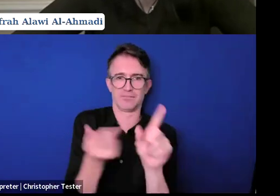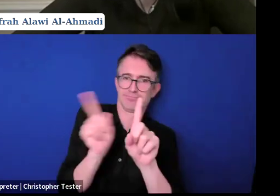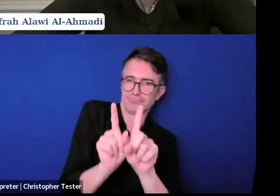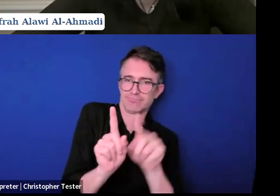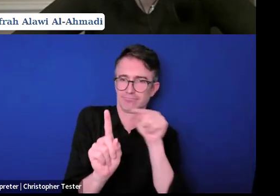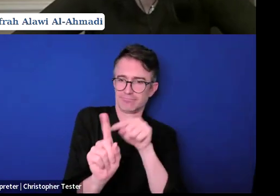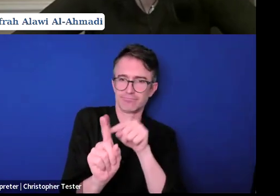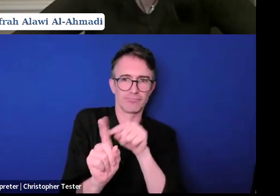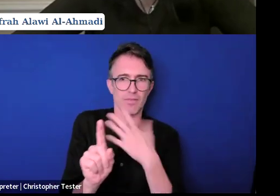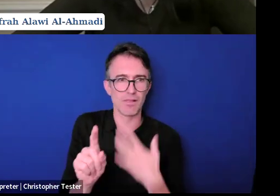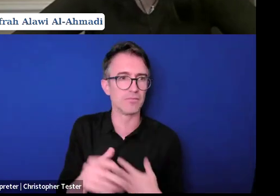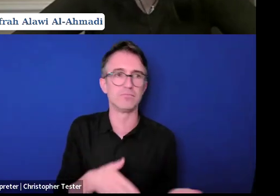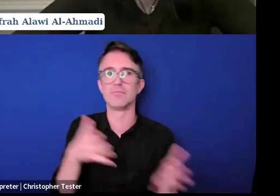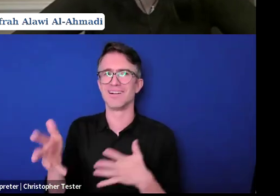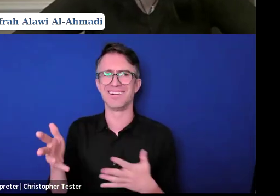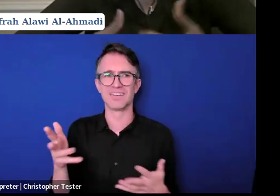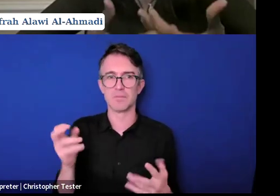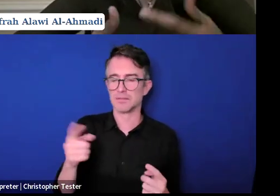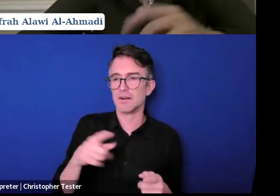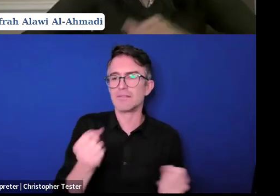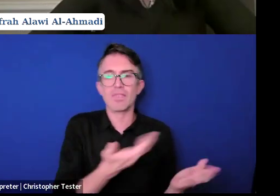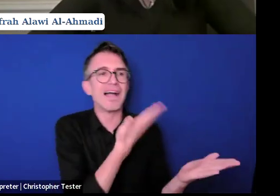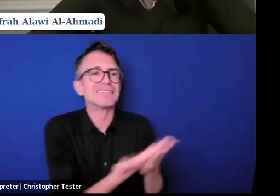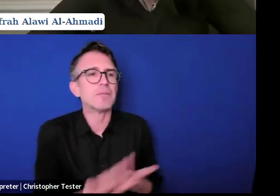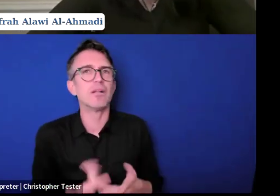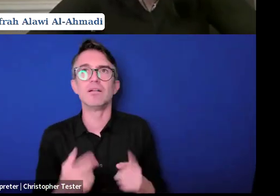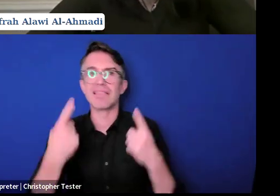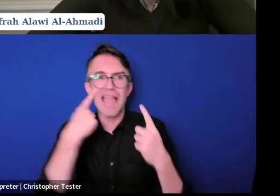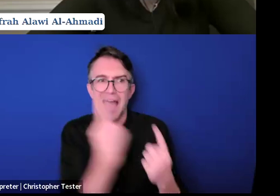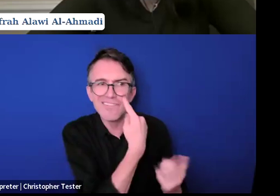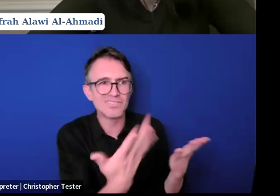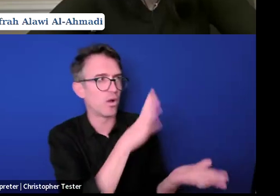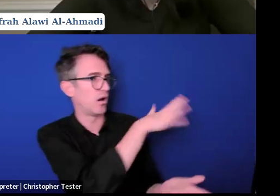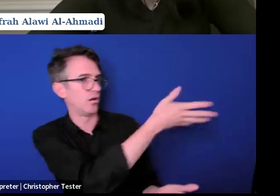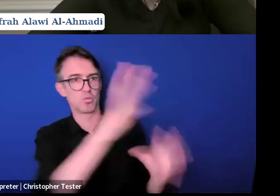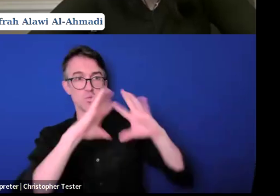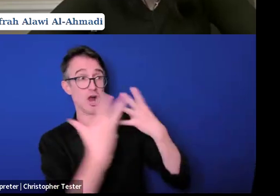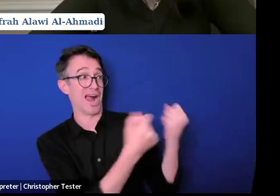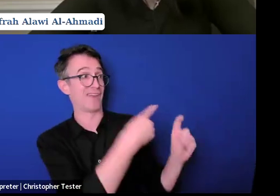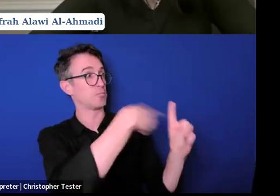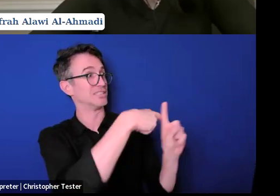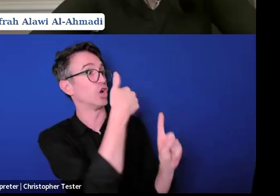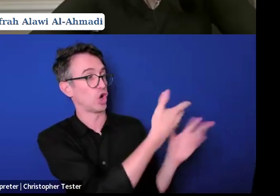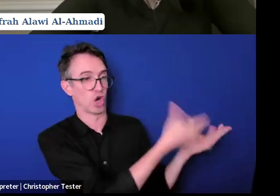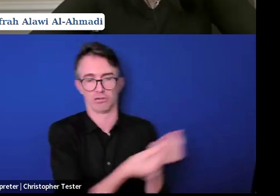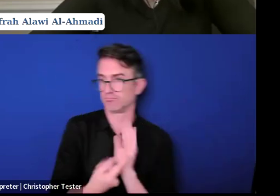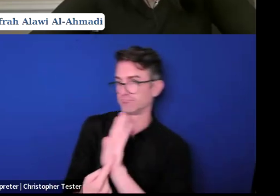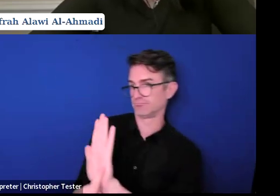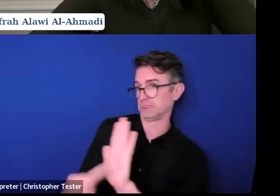also maximize on the evidence so that the case is made strong for this agenda. Thank you so much.